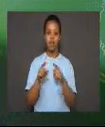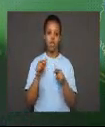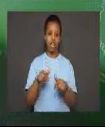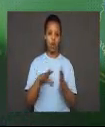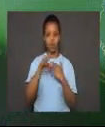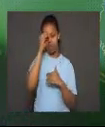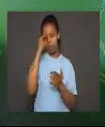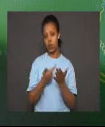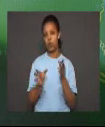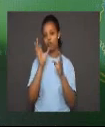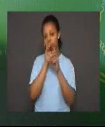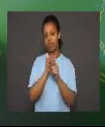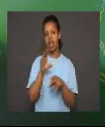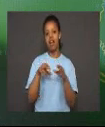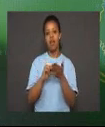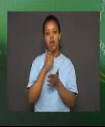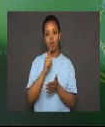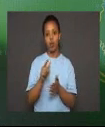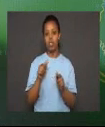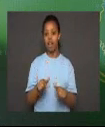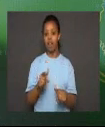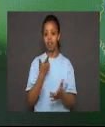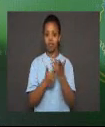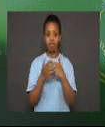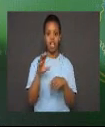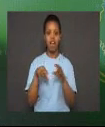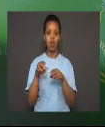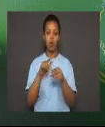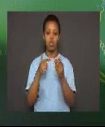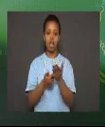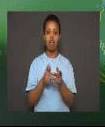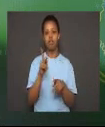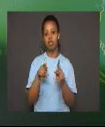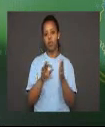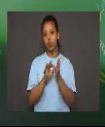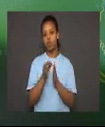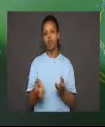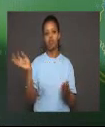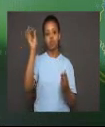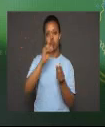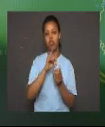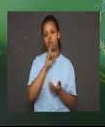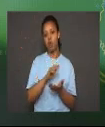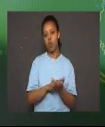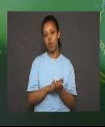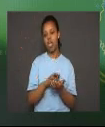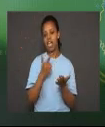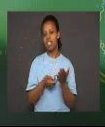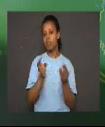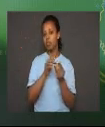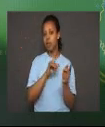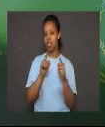This brings us to the end of our lesson. Today, we discussed population